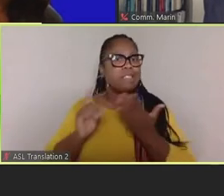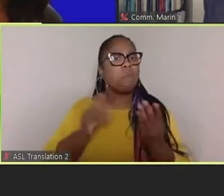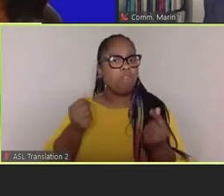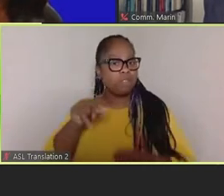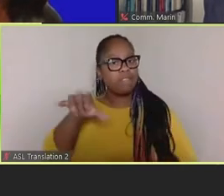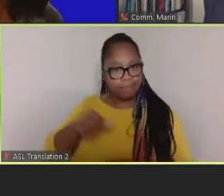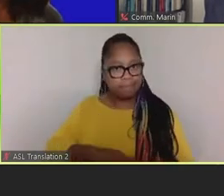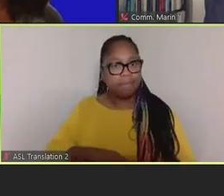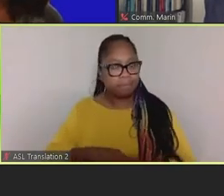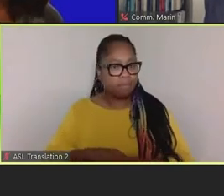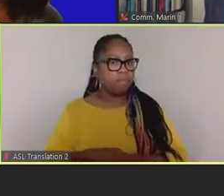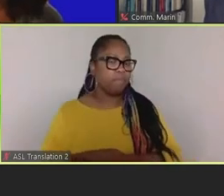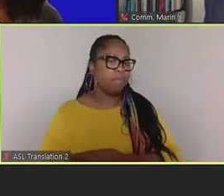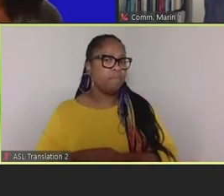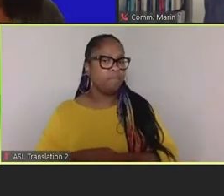yes.